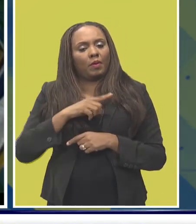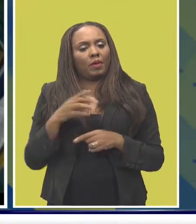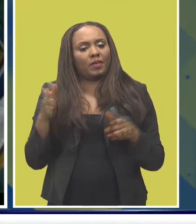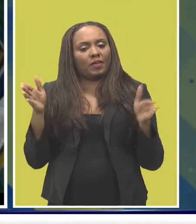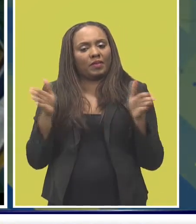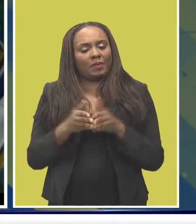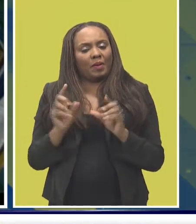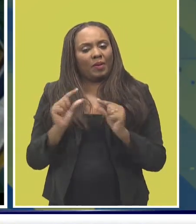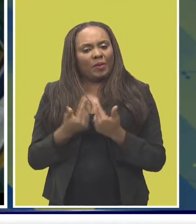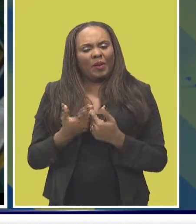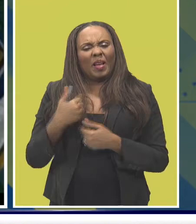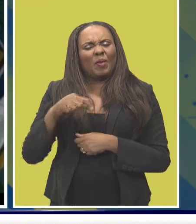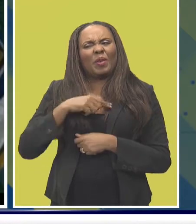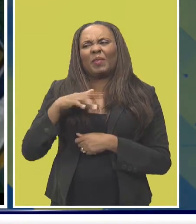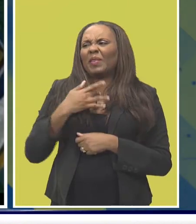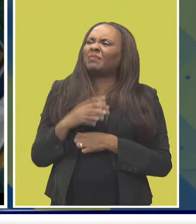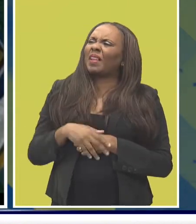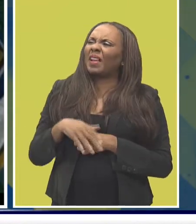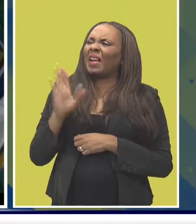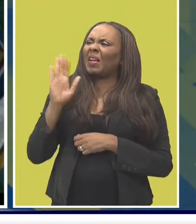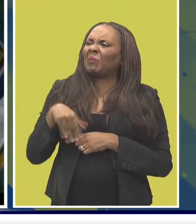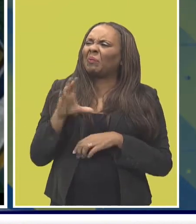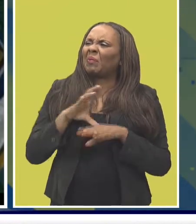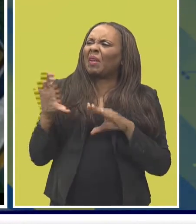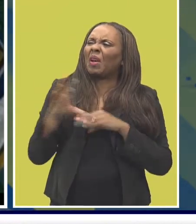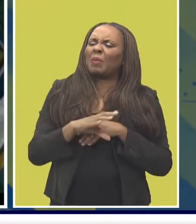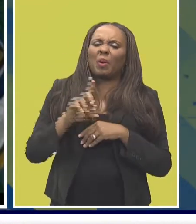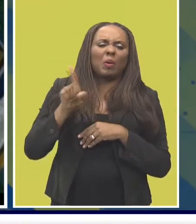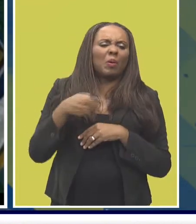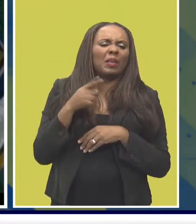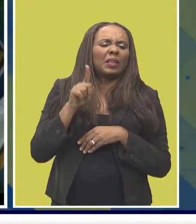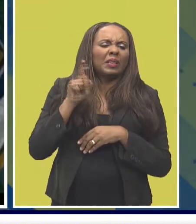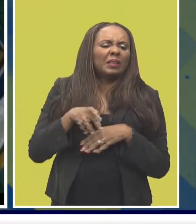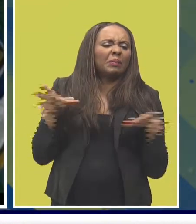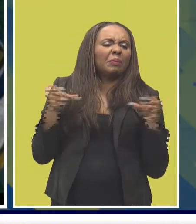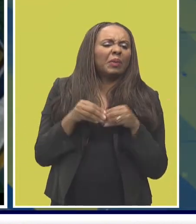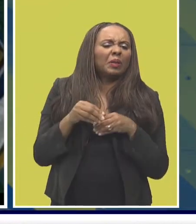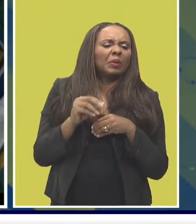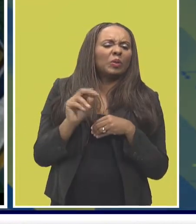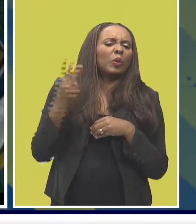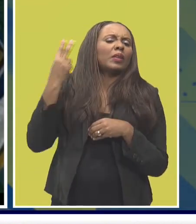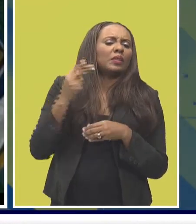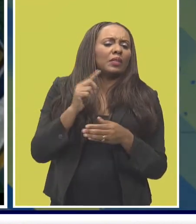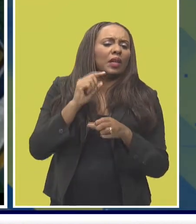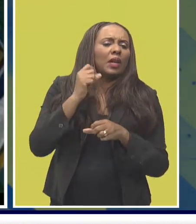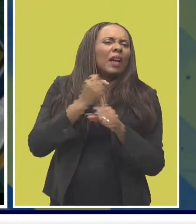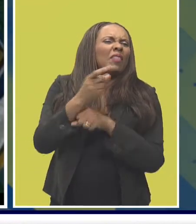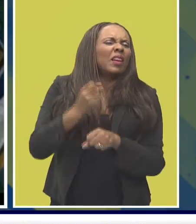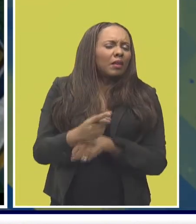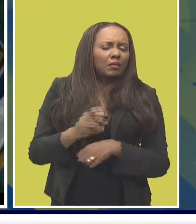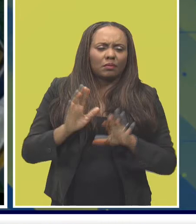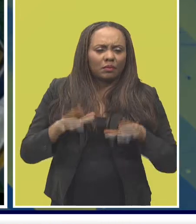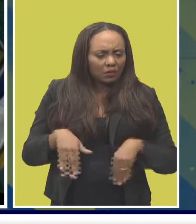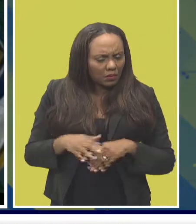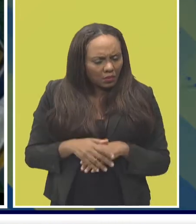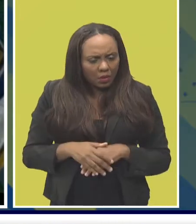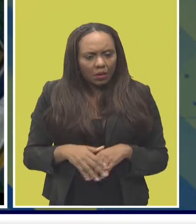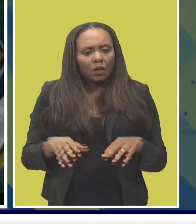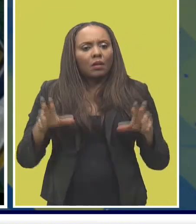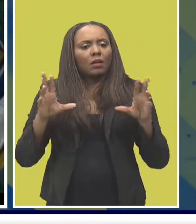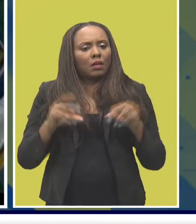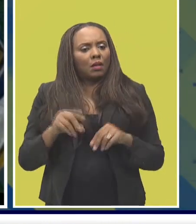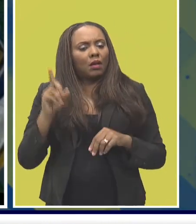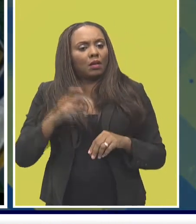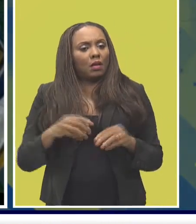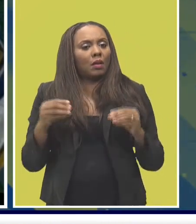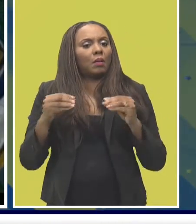twice a year. And what happens in between the two meetings then depends on what happens at the